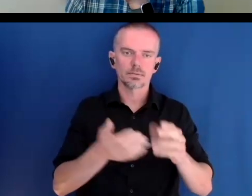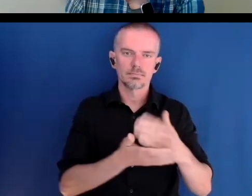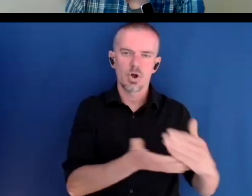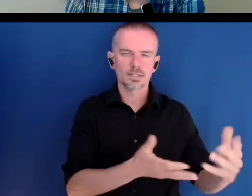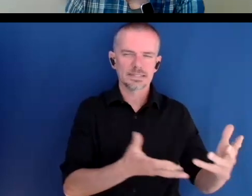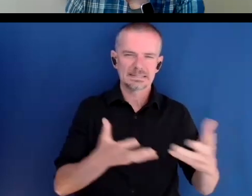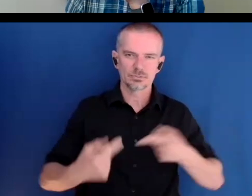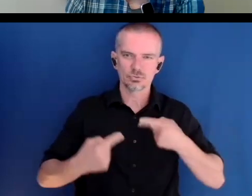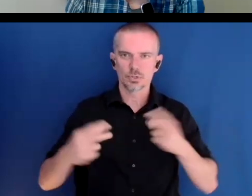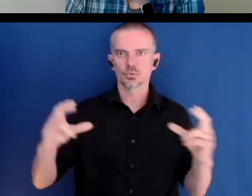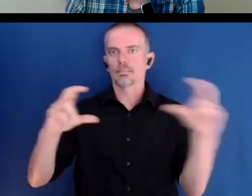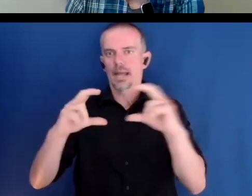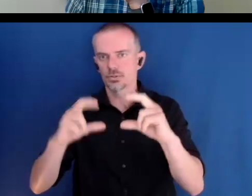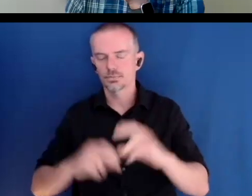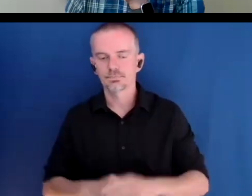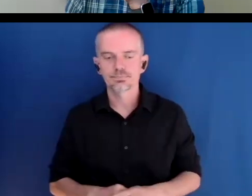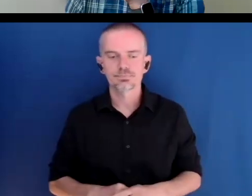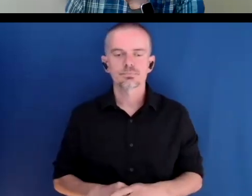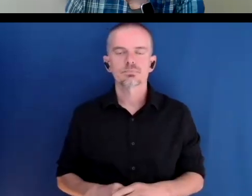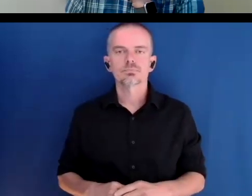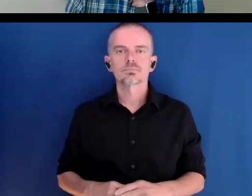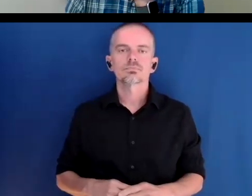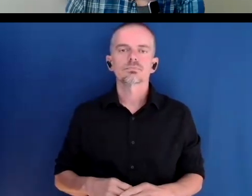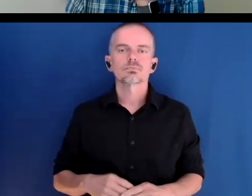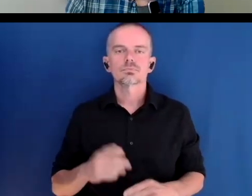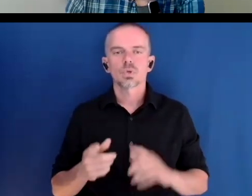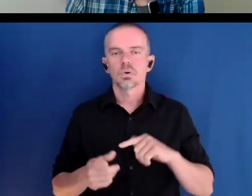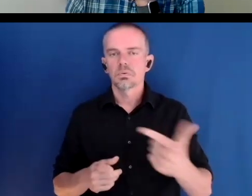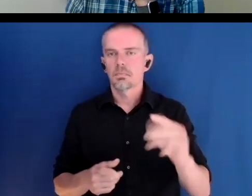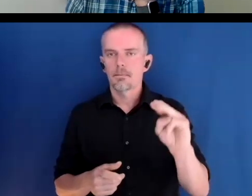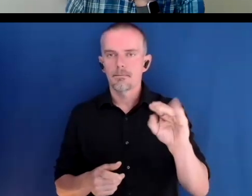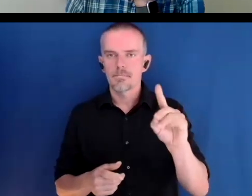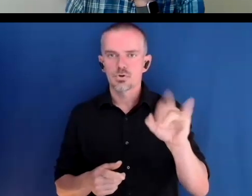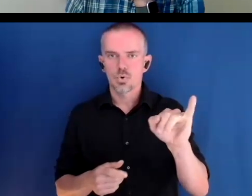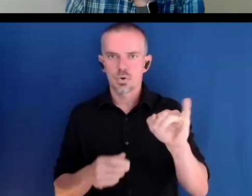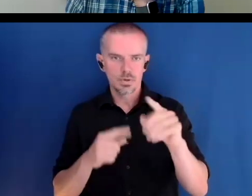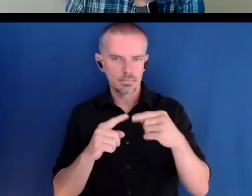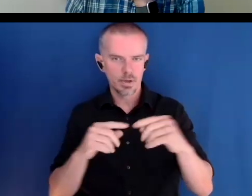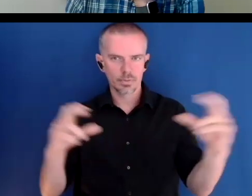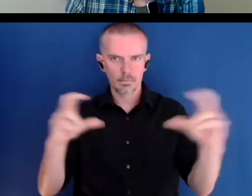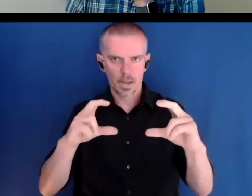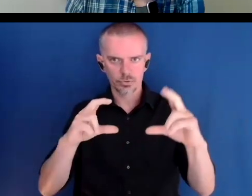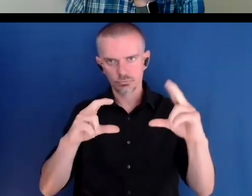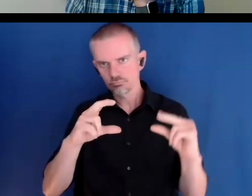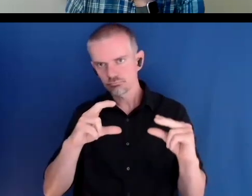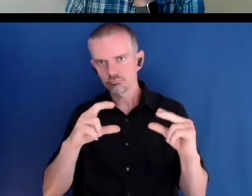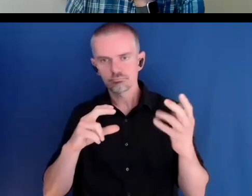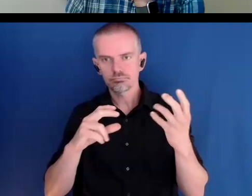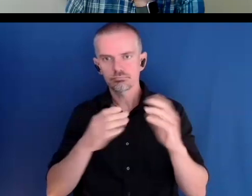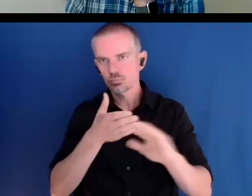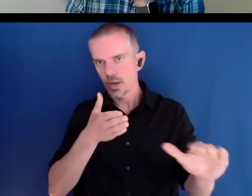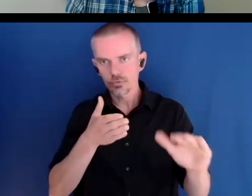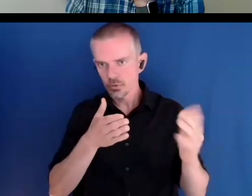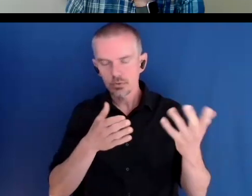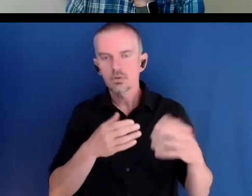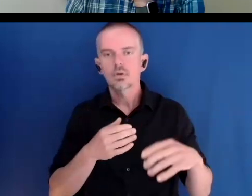and agreements expert to that match reduction and waiver question. And then if folks want to jump in on just match ideas,